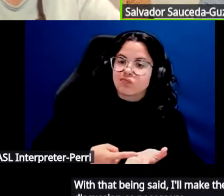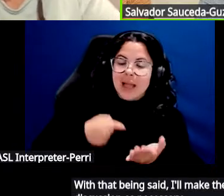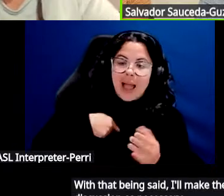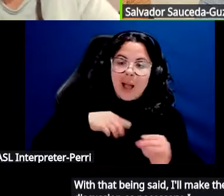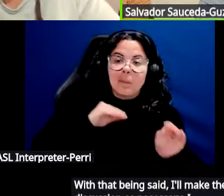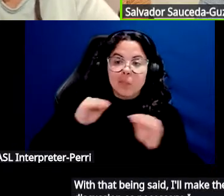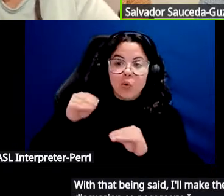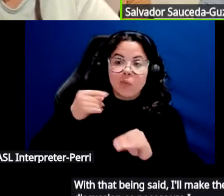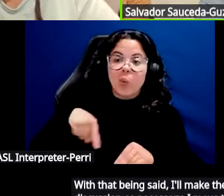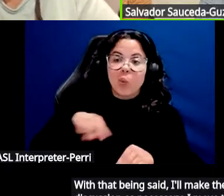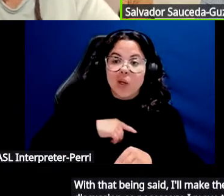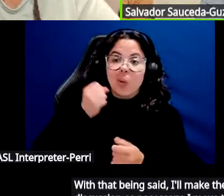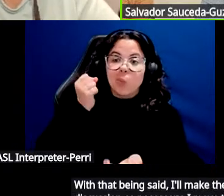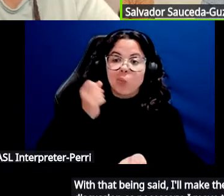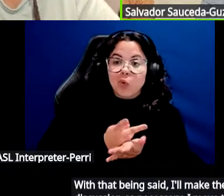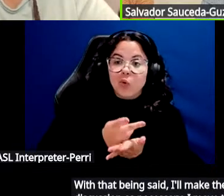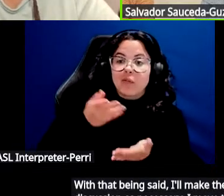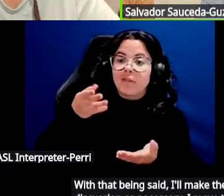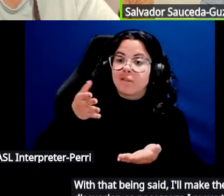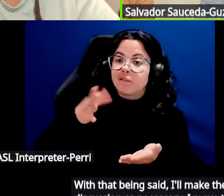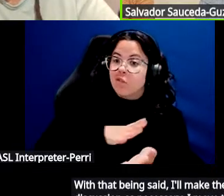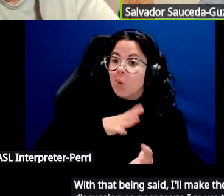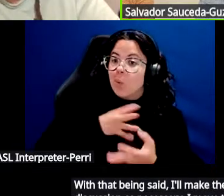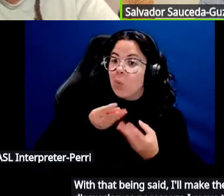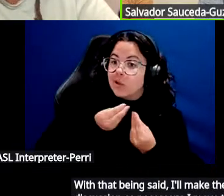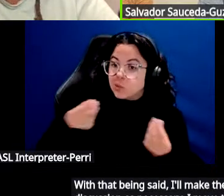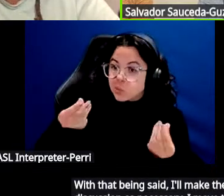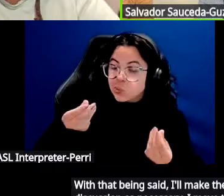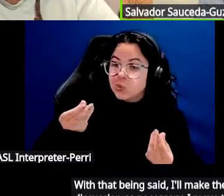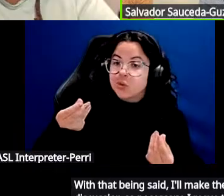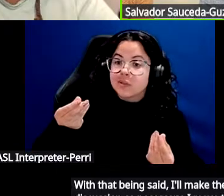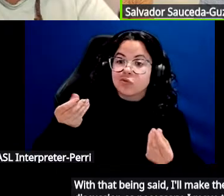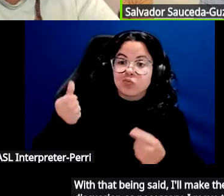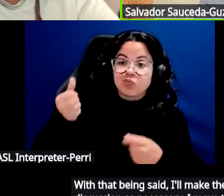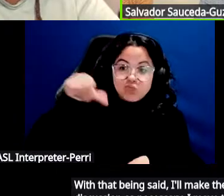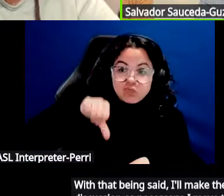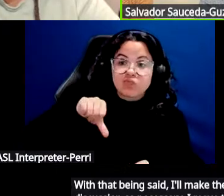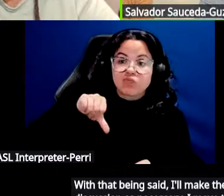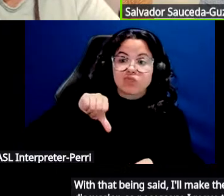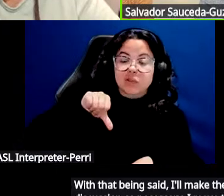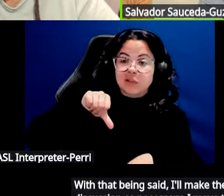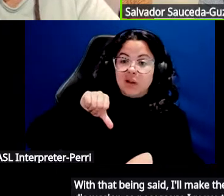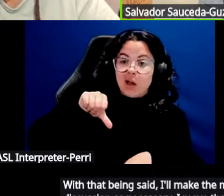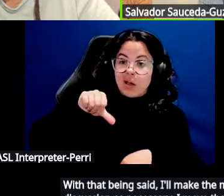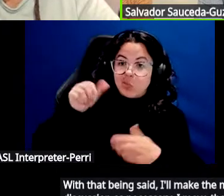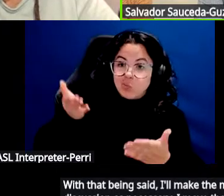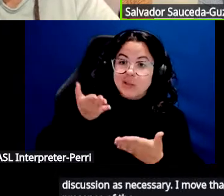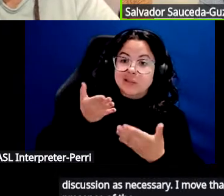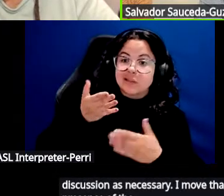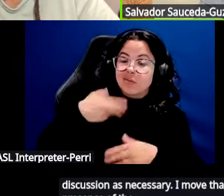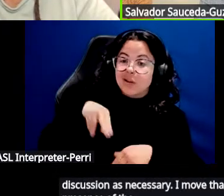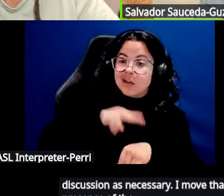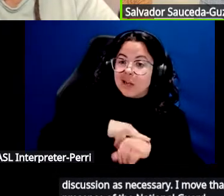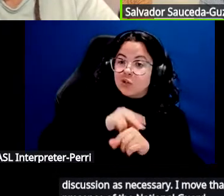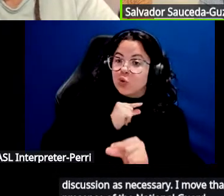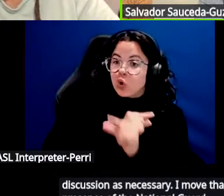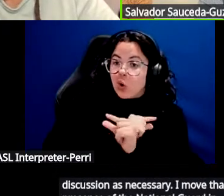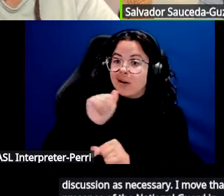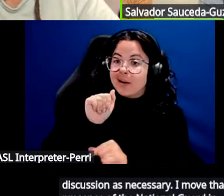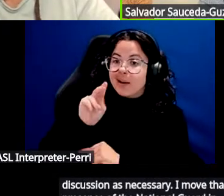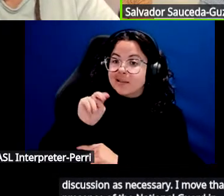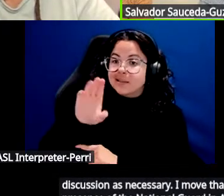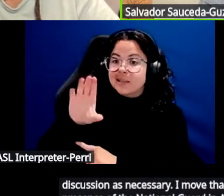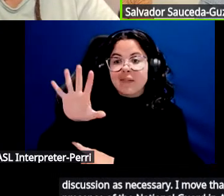that we approve a formal resolution to deny the presence of the National Guard in ANC